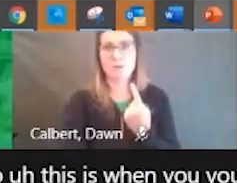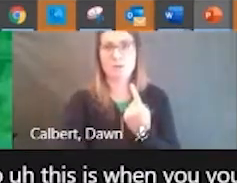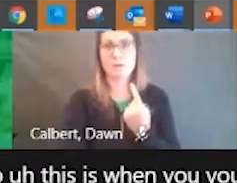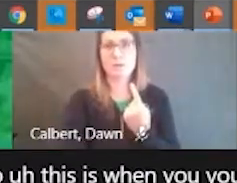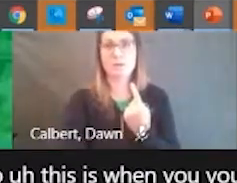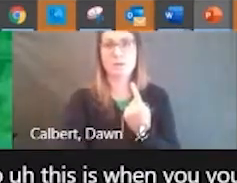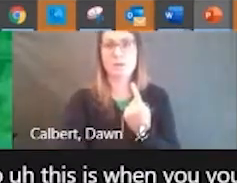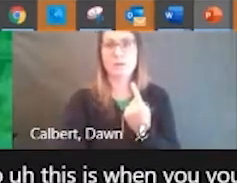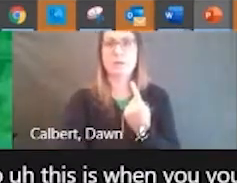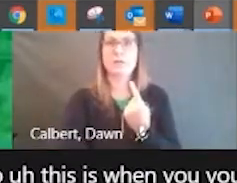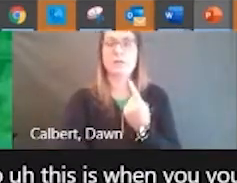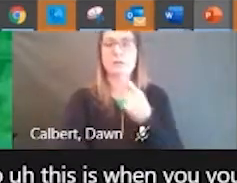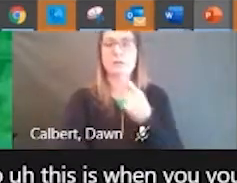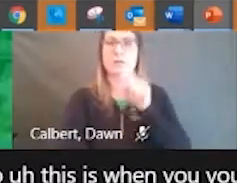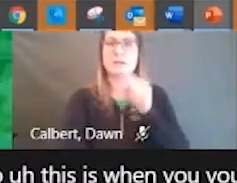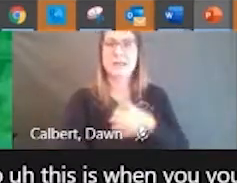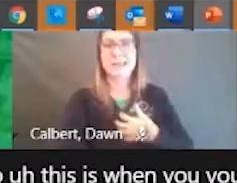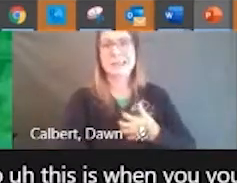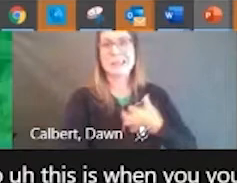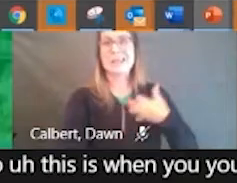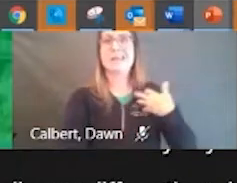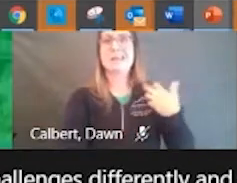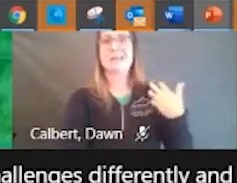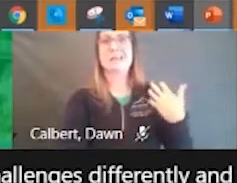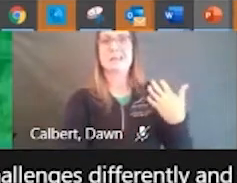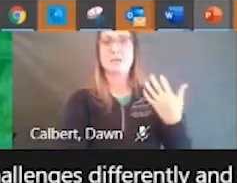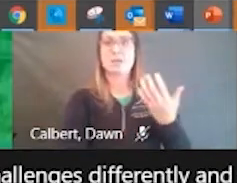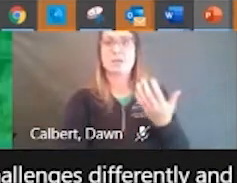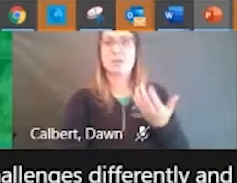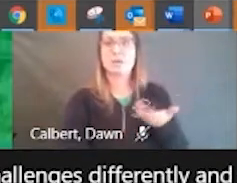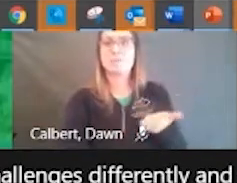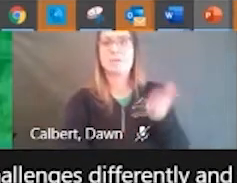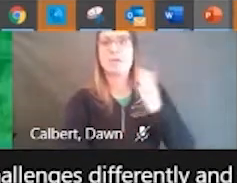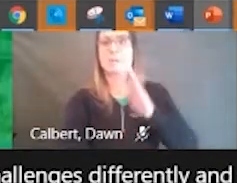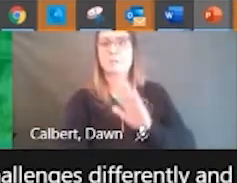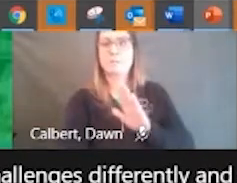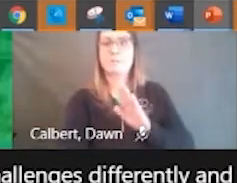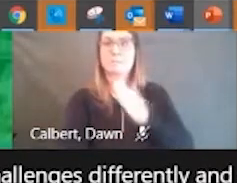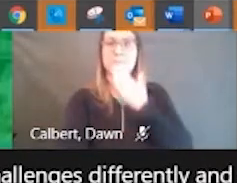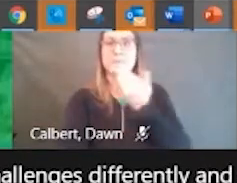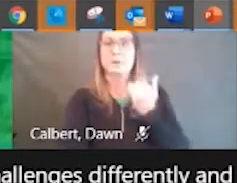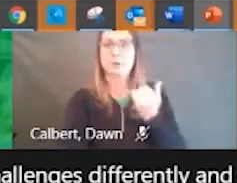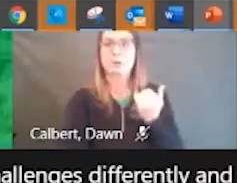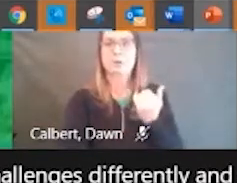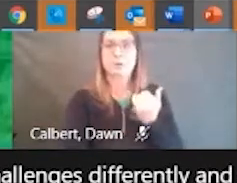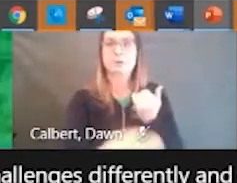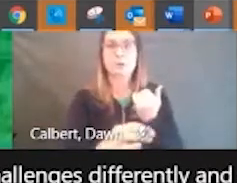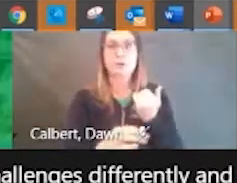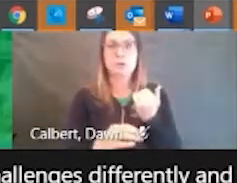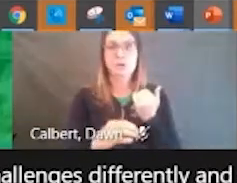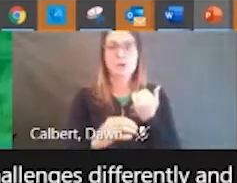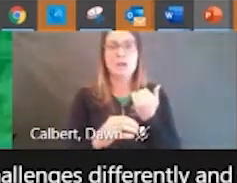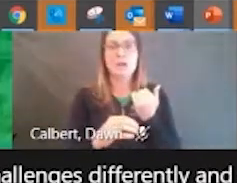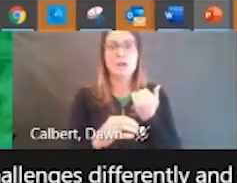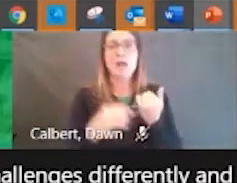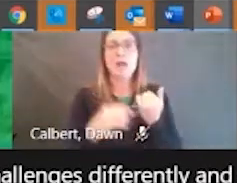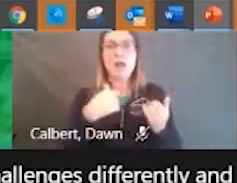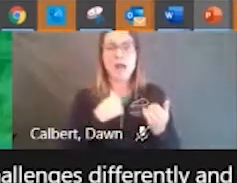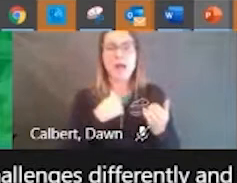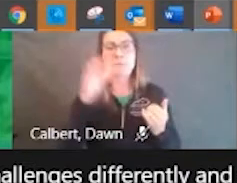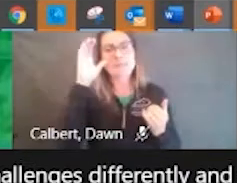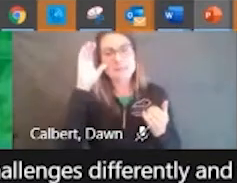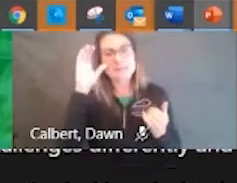your anger or your frustration into the fuel, to be better. All right. And I've been listening